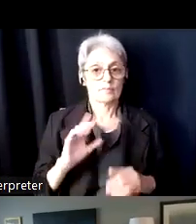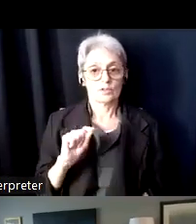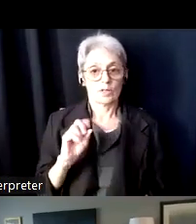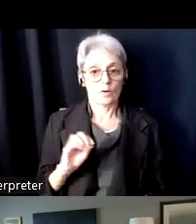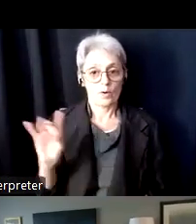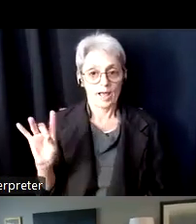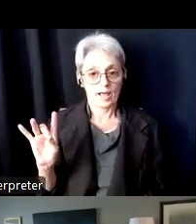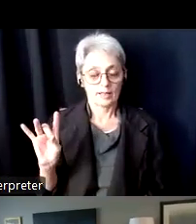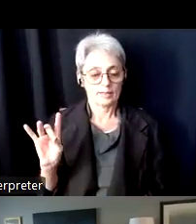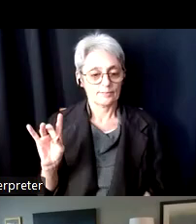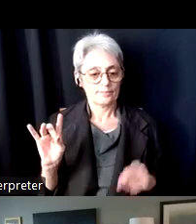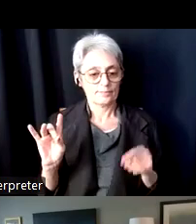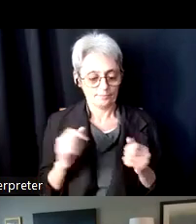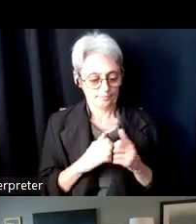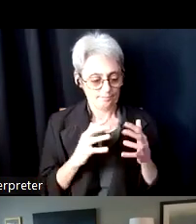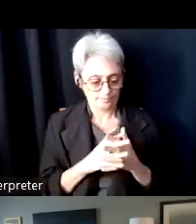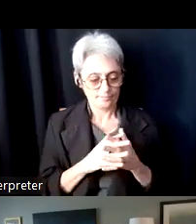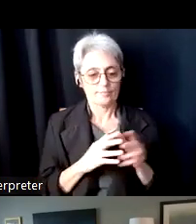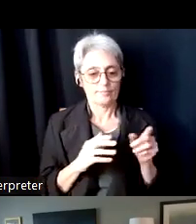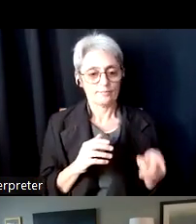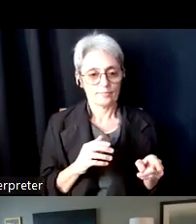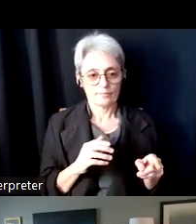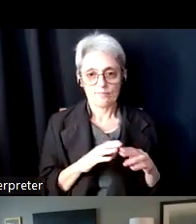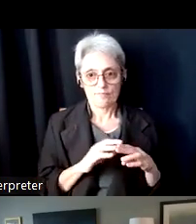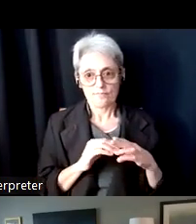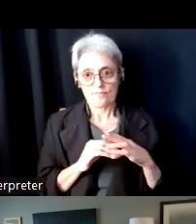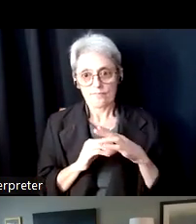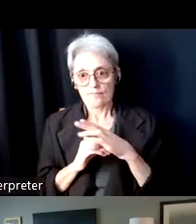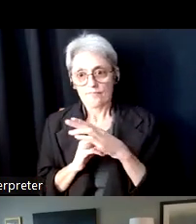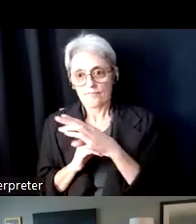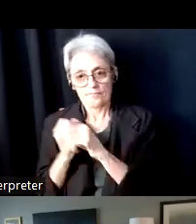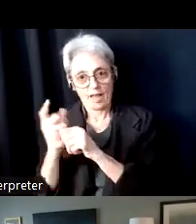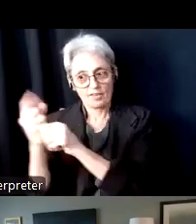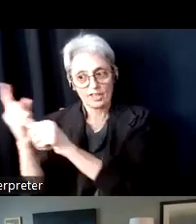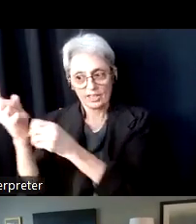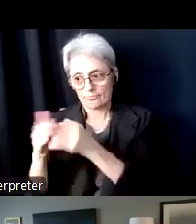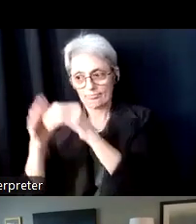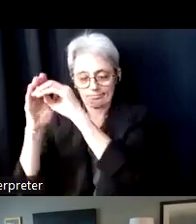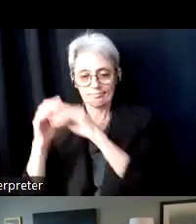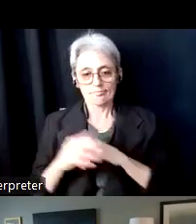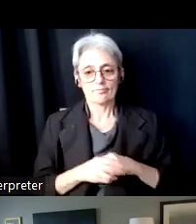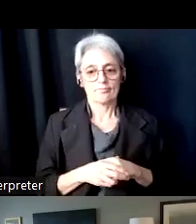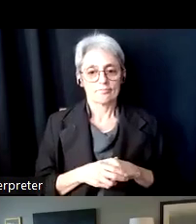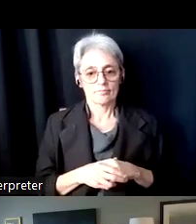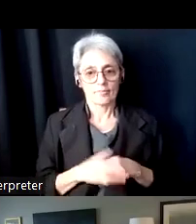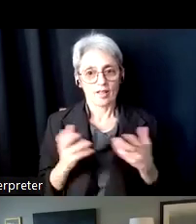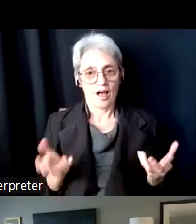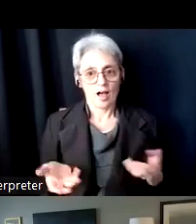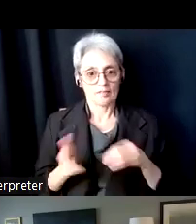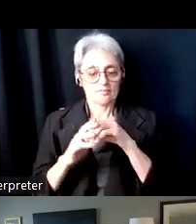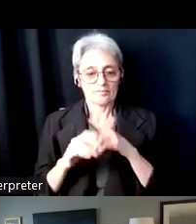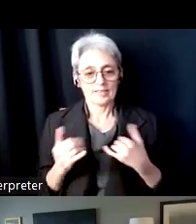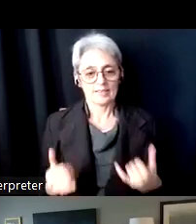off the program, and it has consistently increased year by year by significant amounts. So again, now we're at